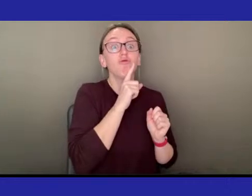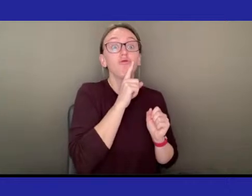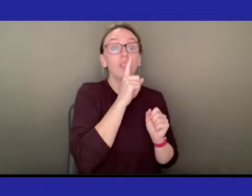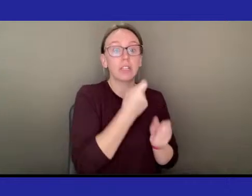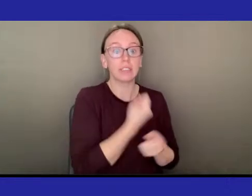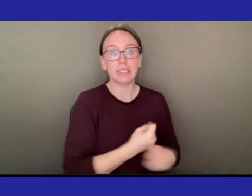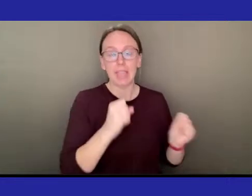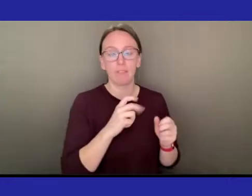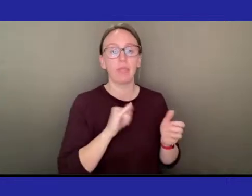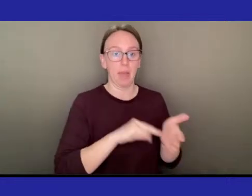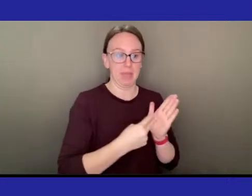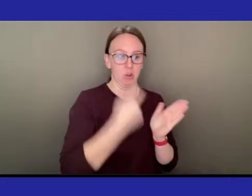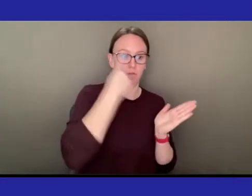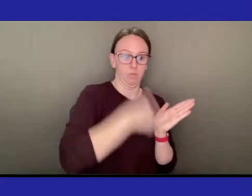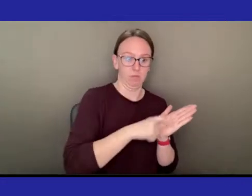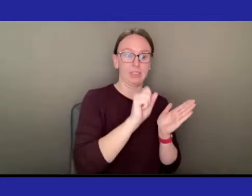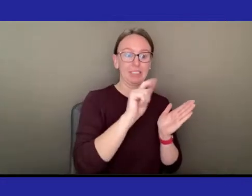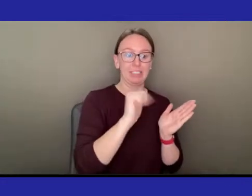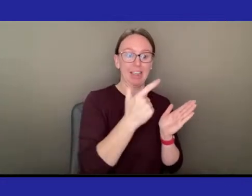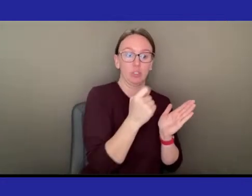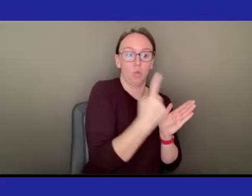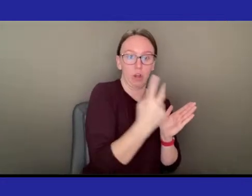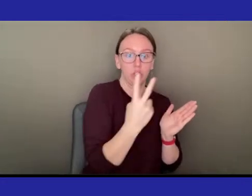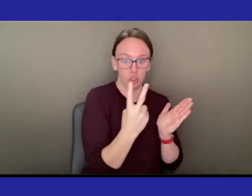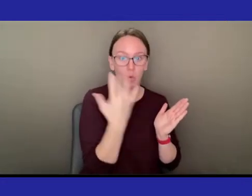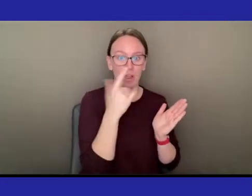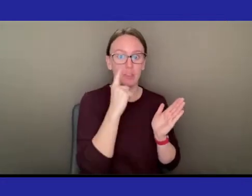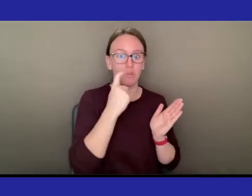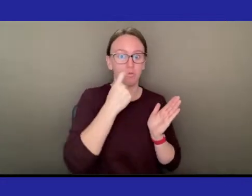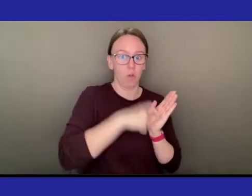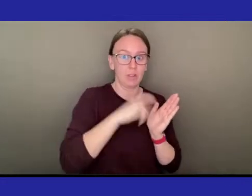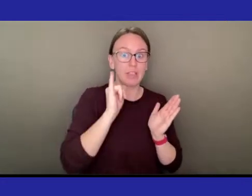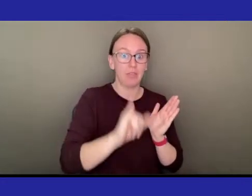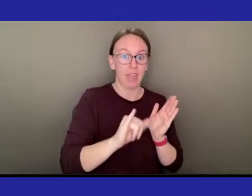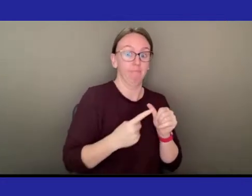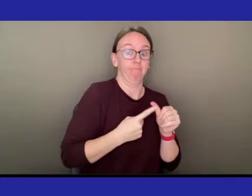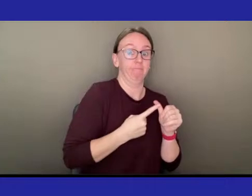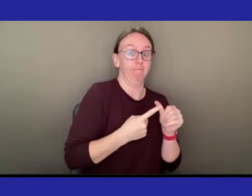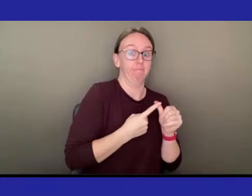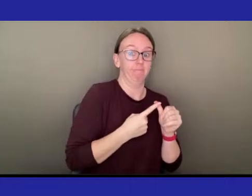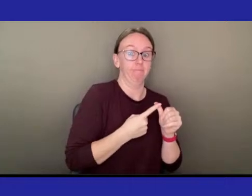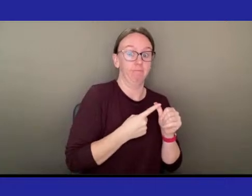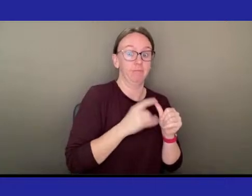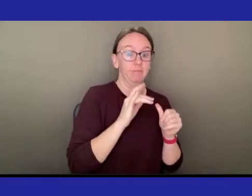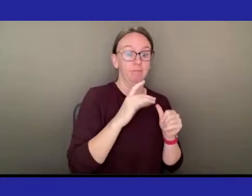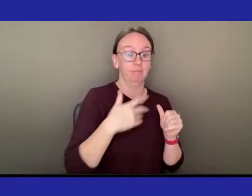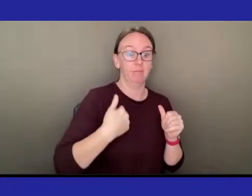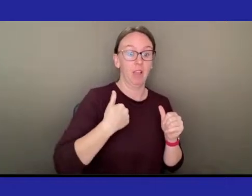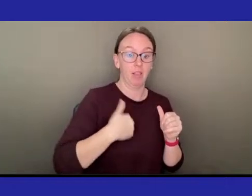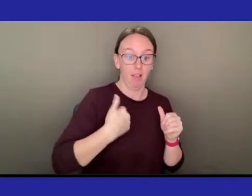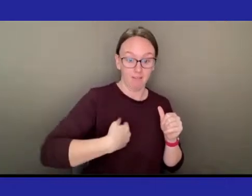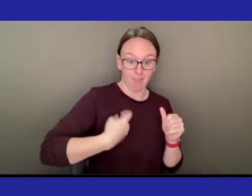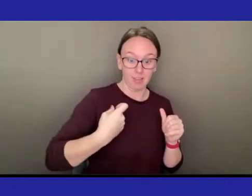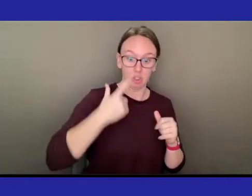lung cancer, you usually have a cure. So the whole